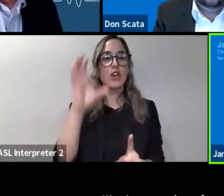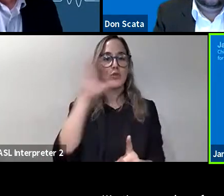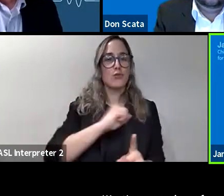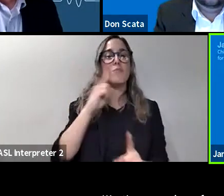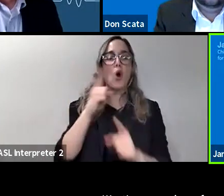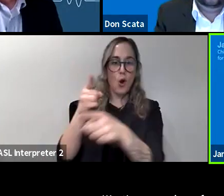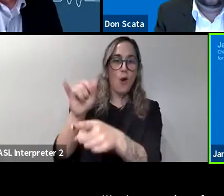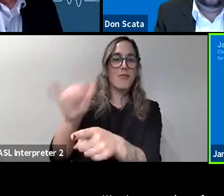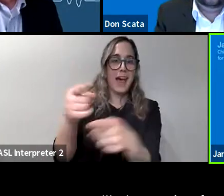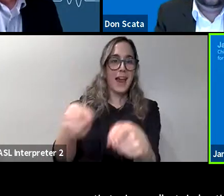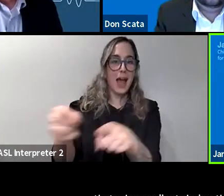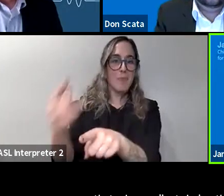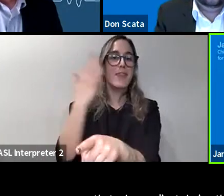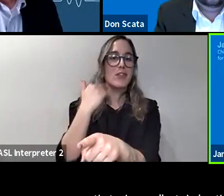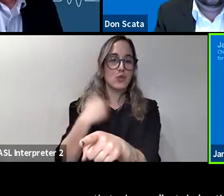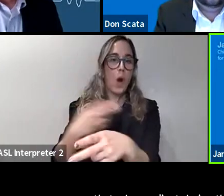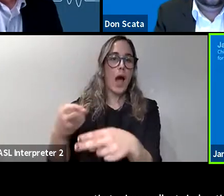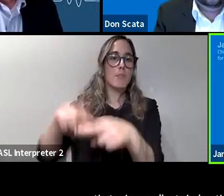results?